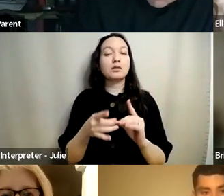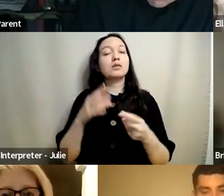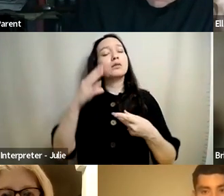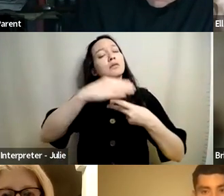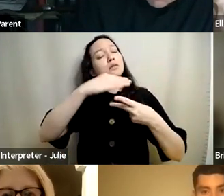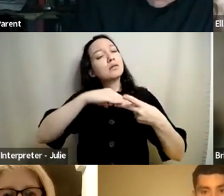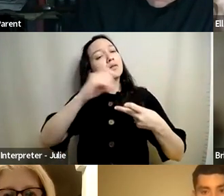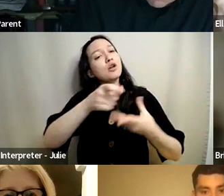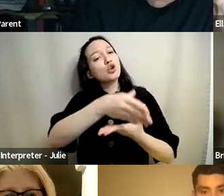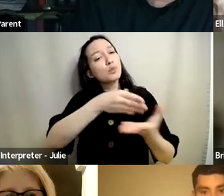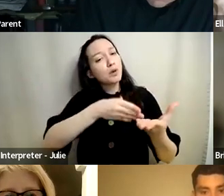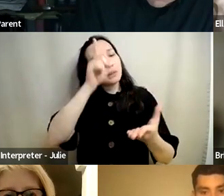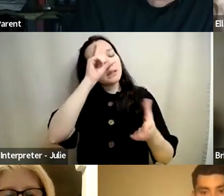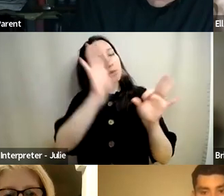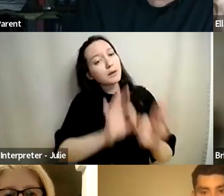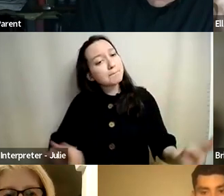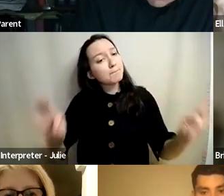elements I think are really important,